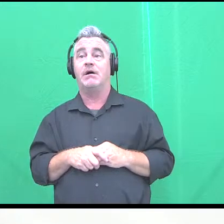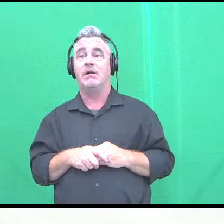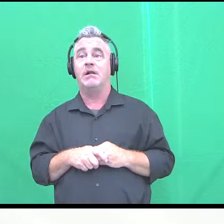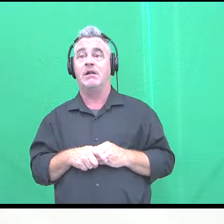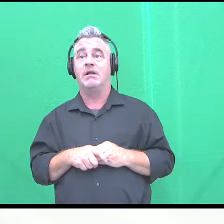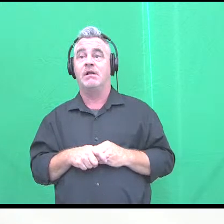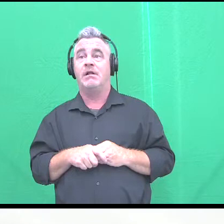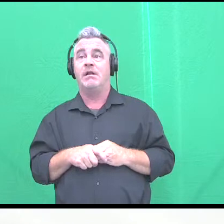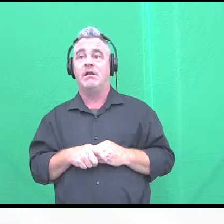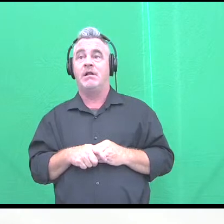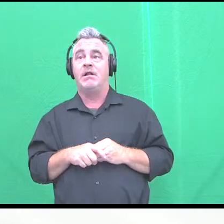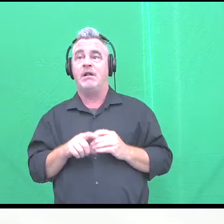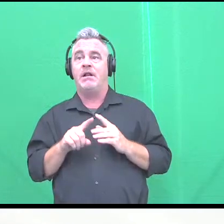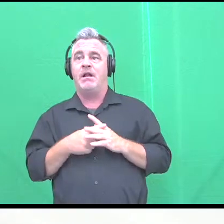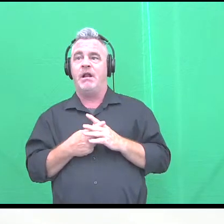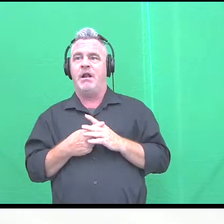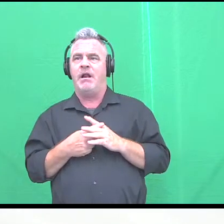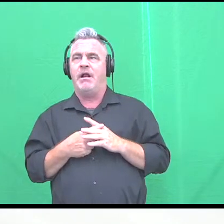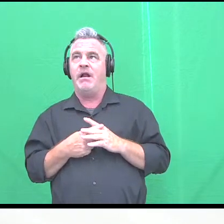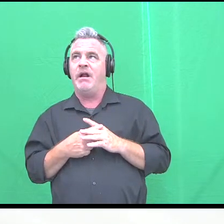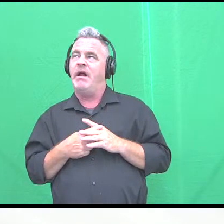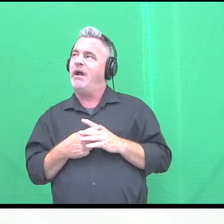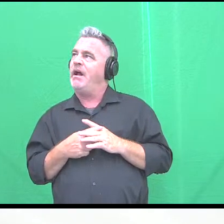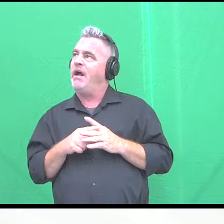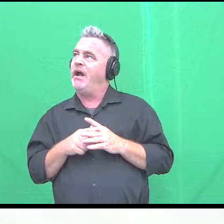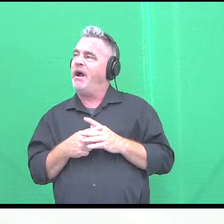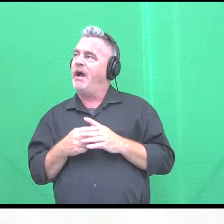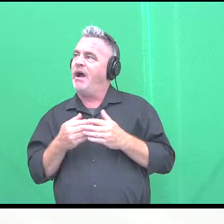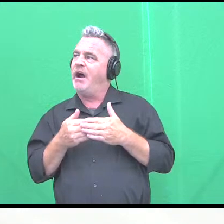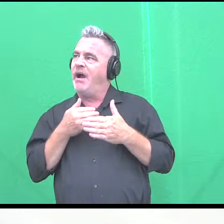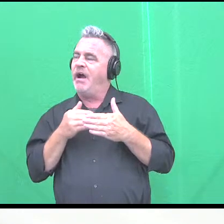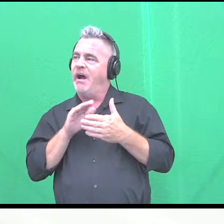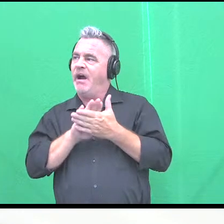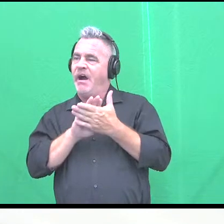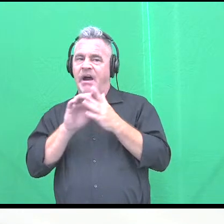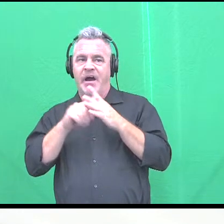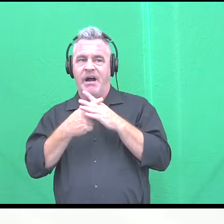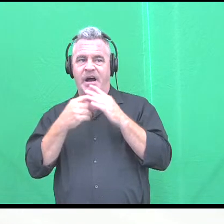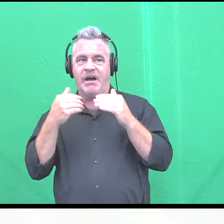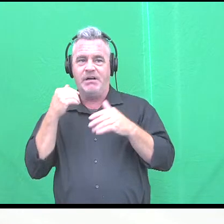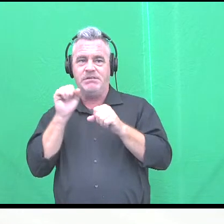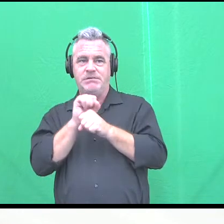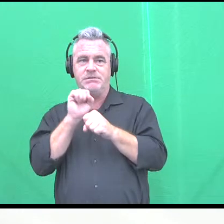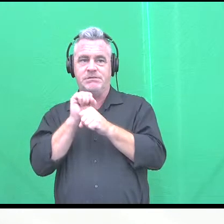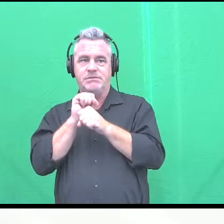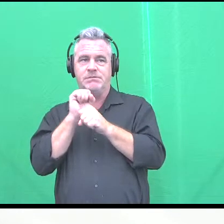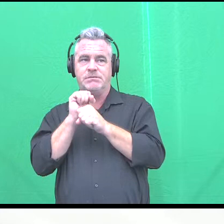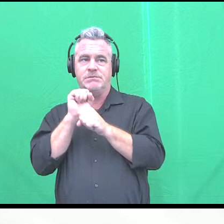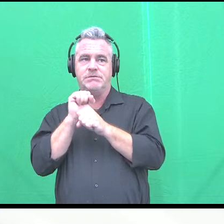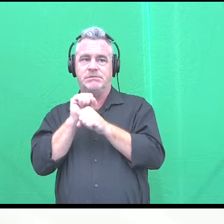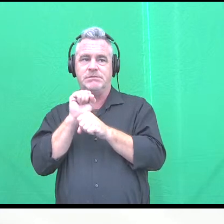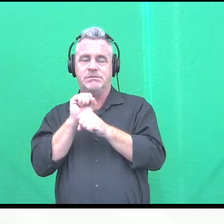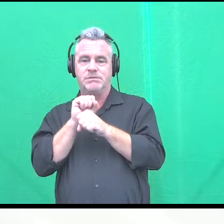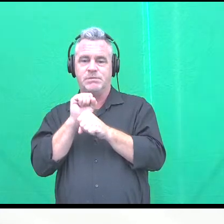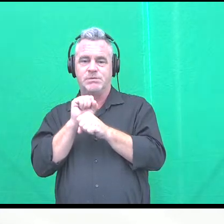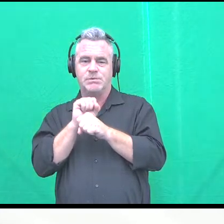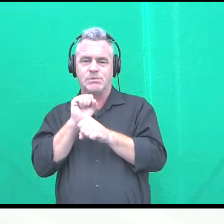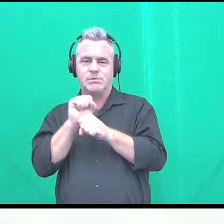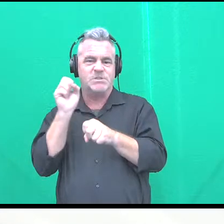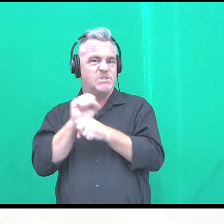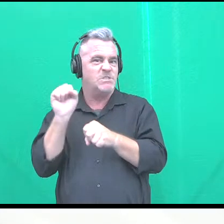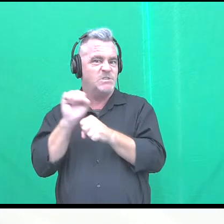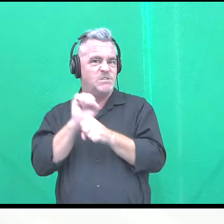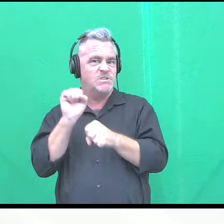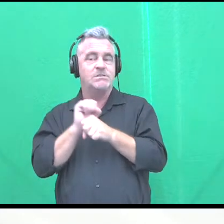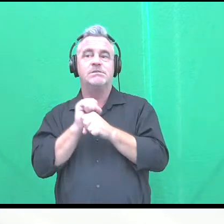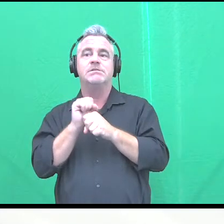started before school started, and they worked their little butts off all year long, and